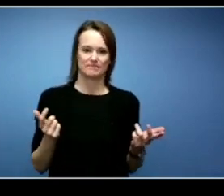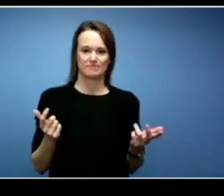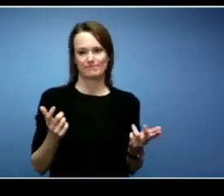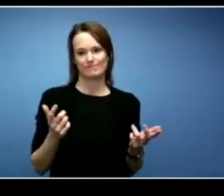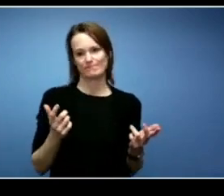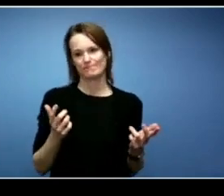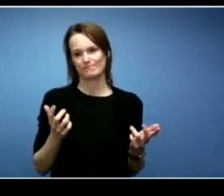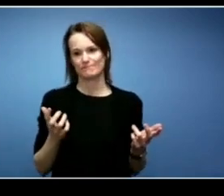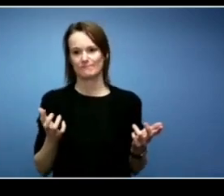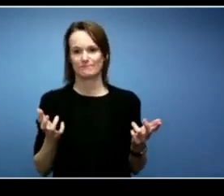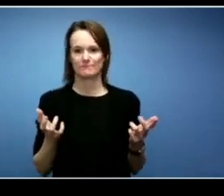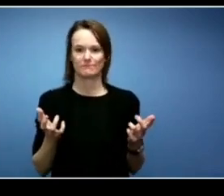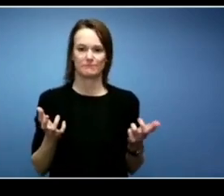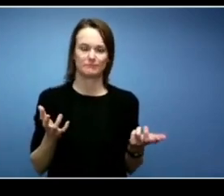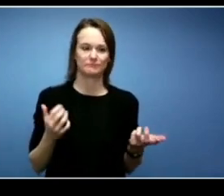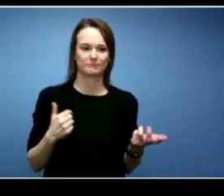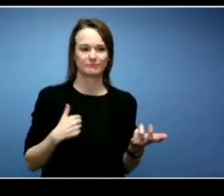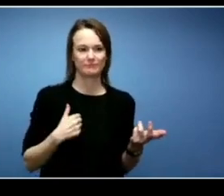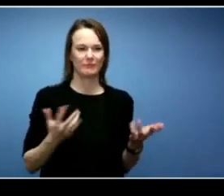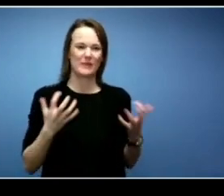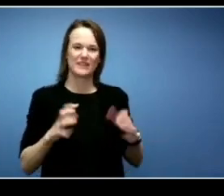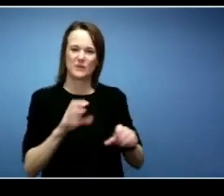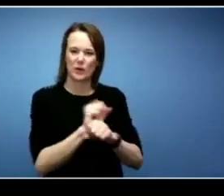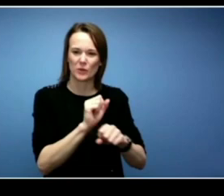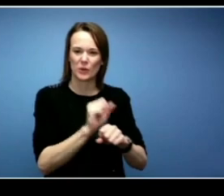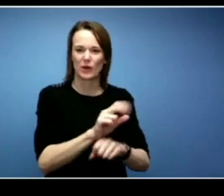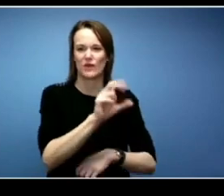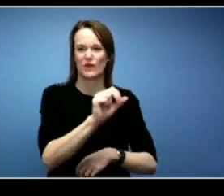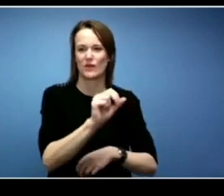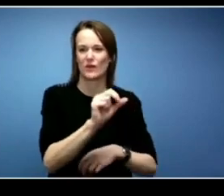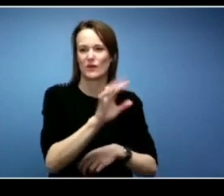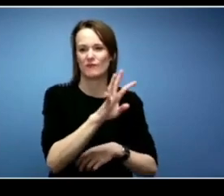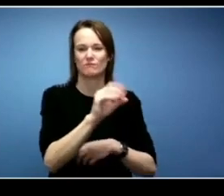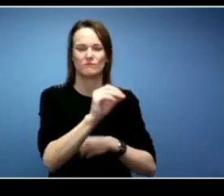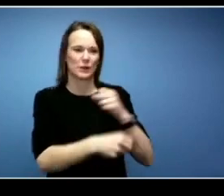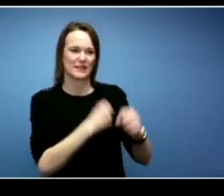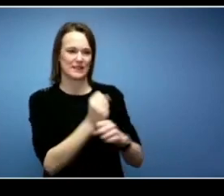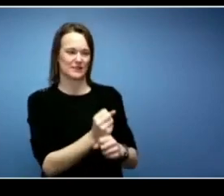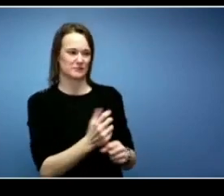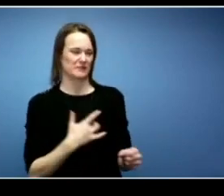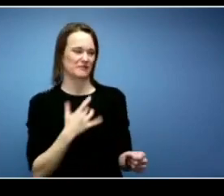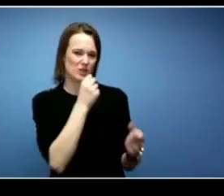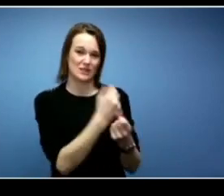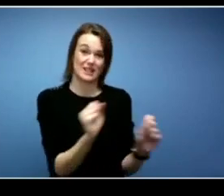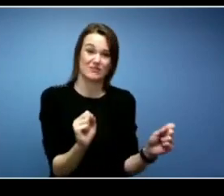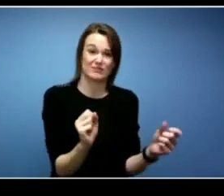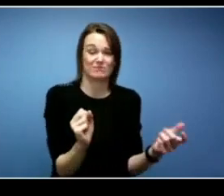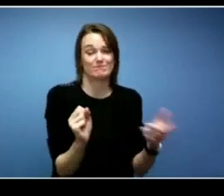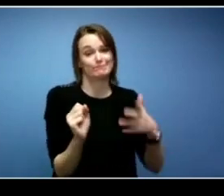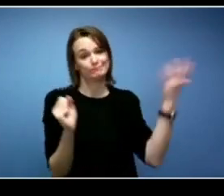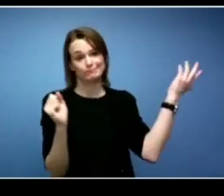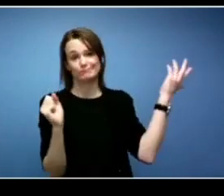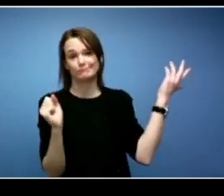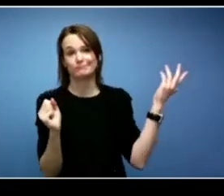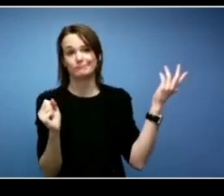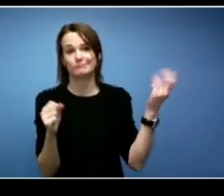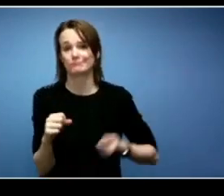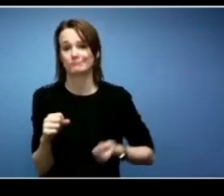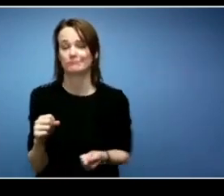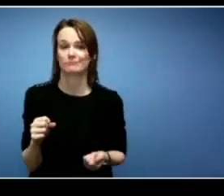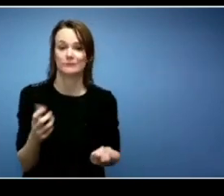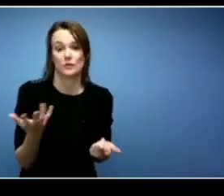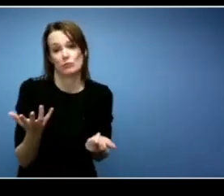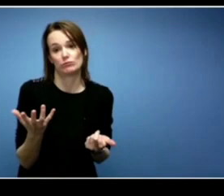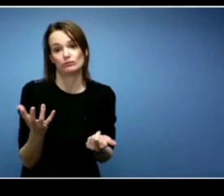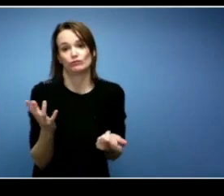space where I didn't feel safe. And that's just a little bit about me.